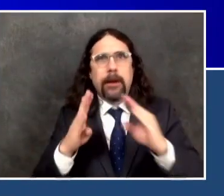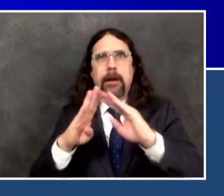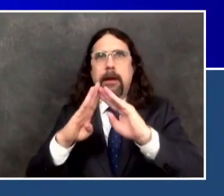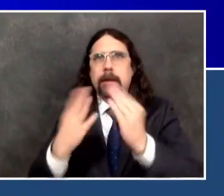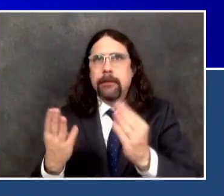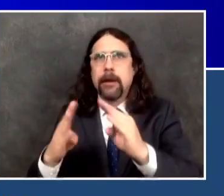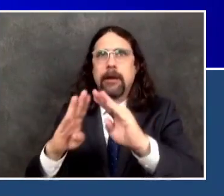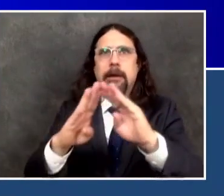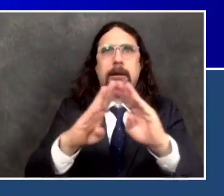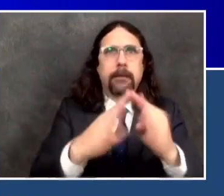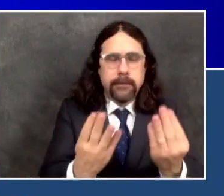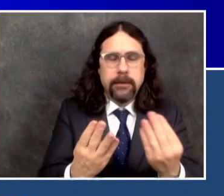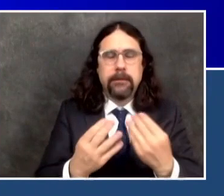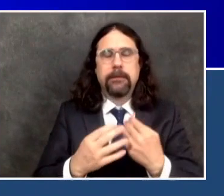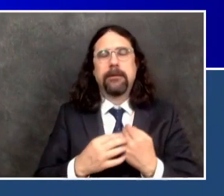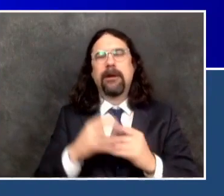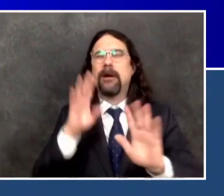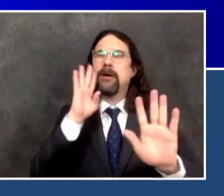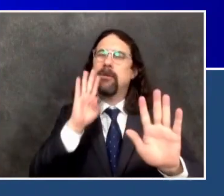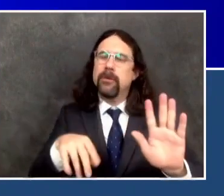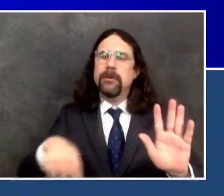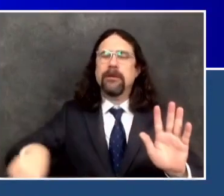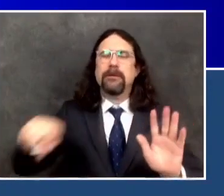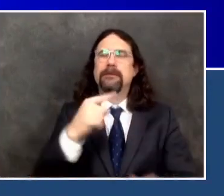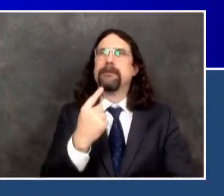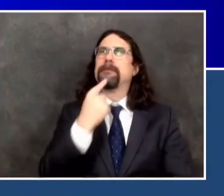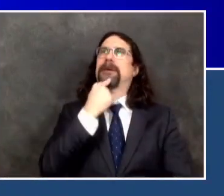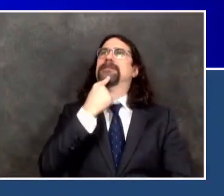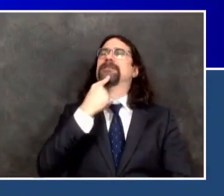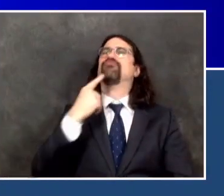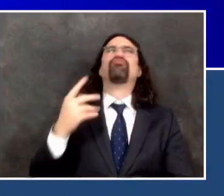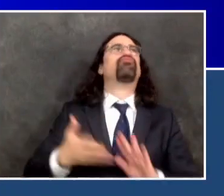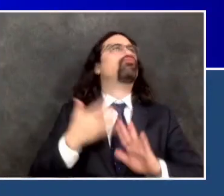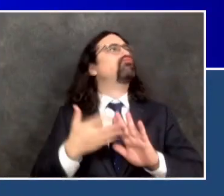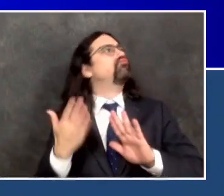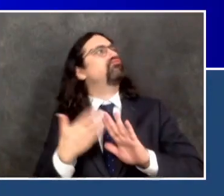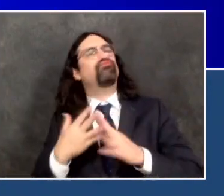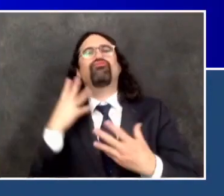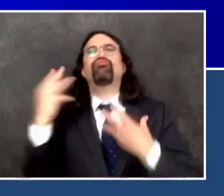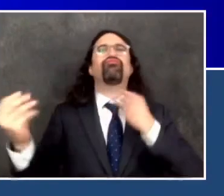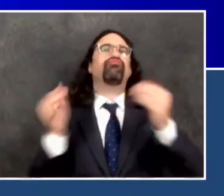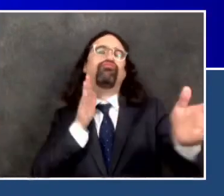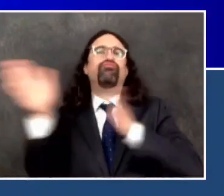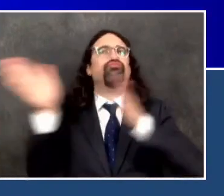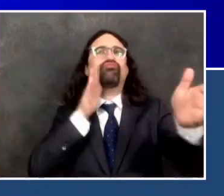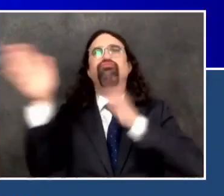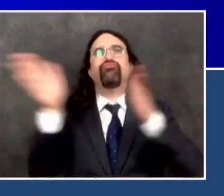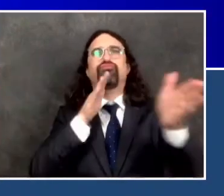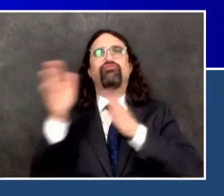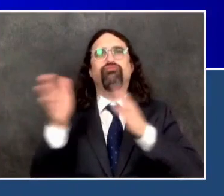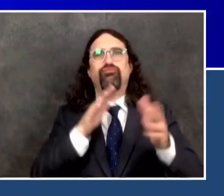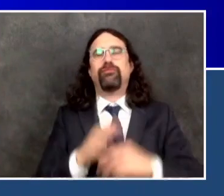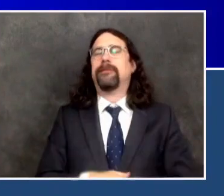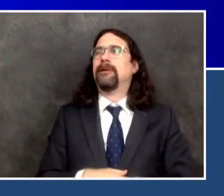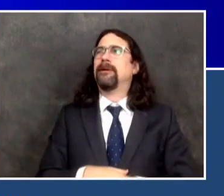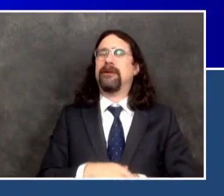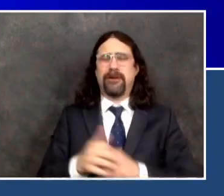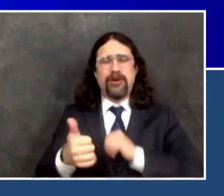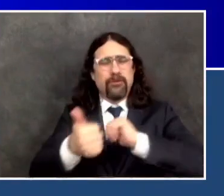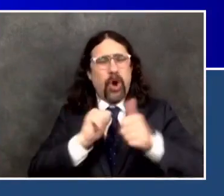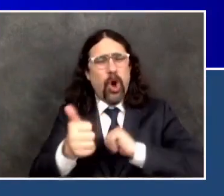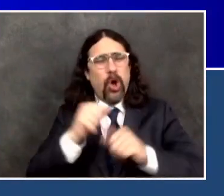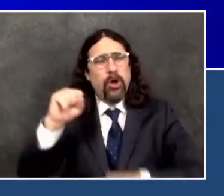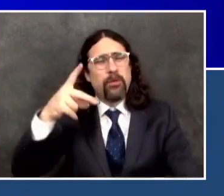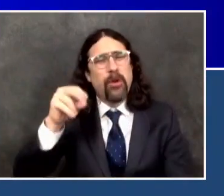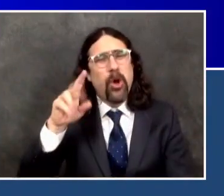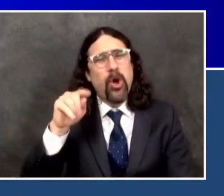missing all sorts of community gatherings, family gatherings. There's so much we miss right now, and it's almost like it's impossible to